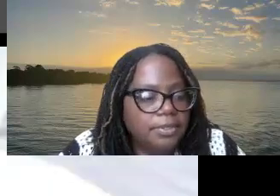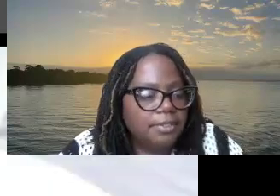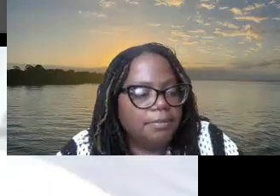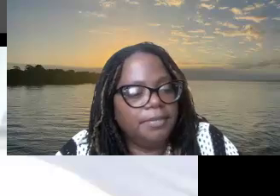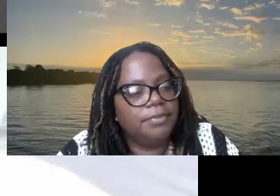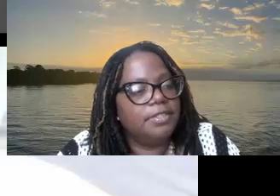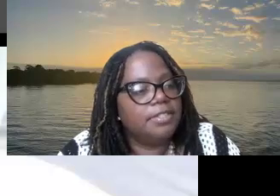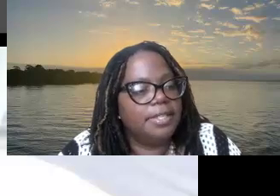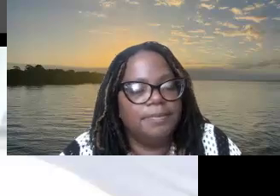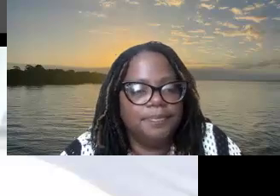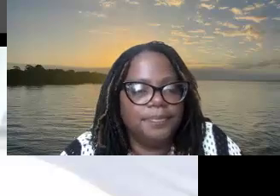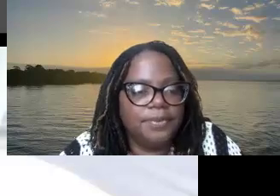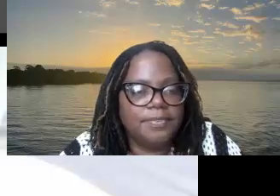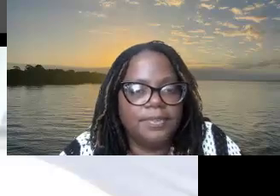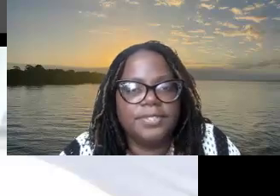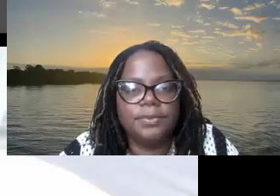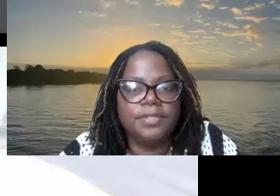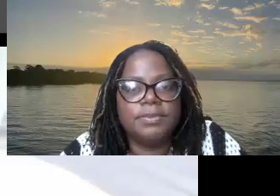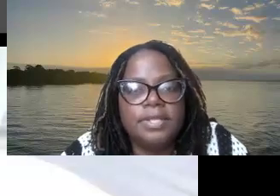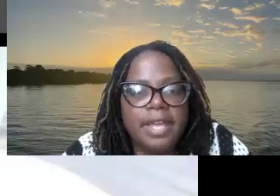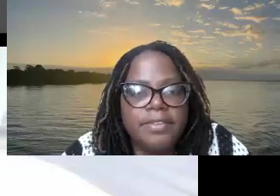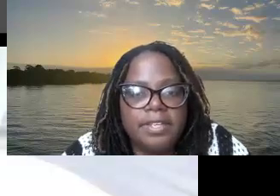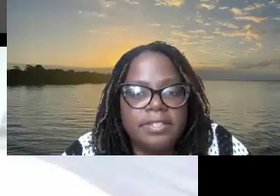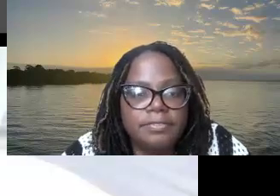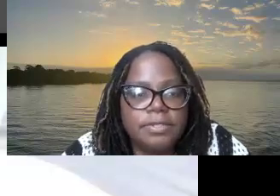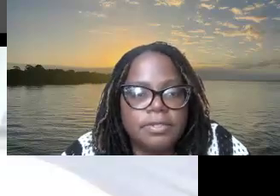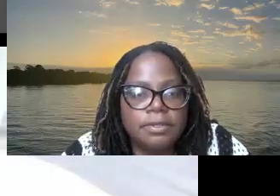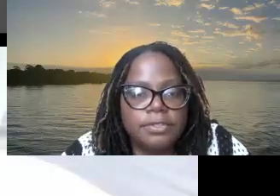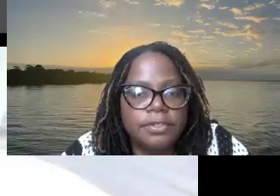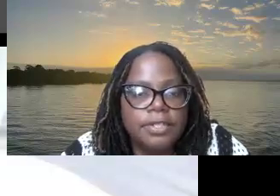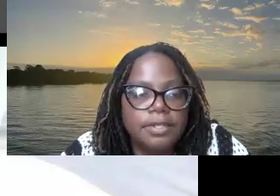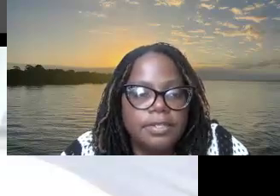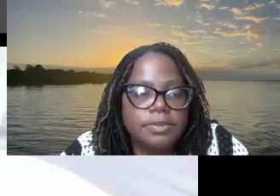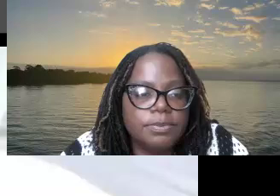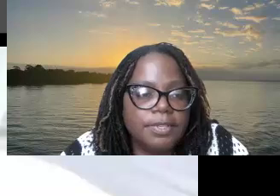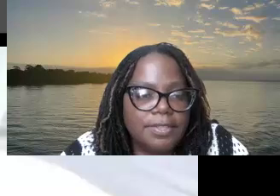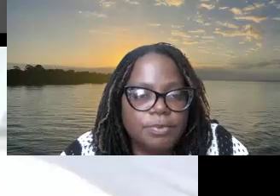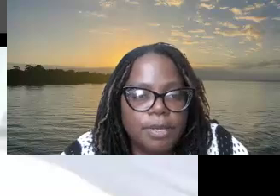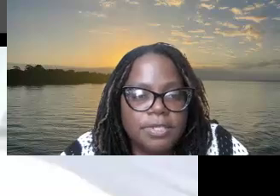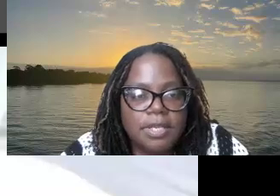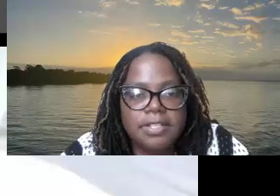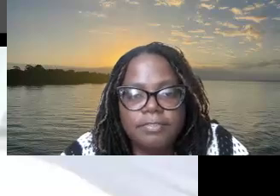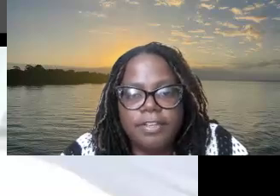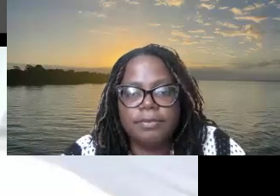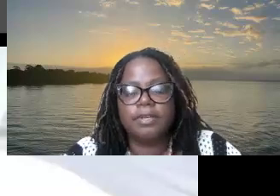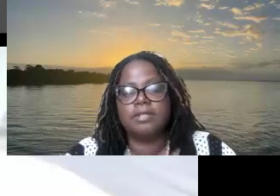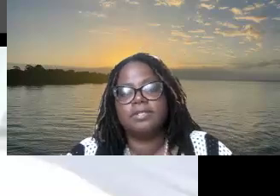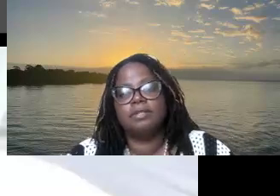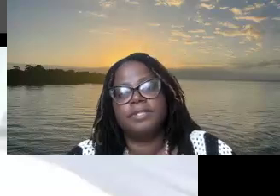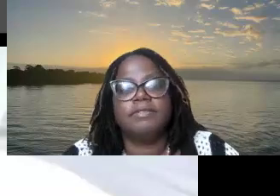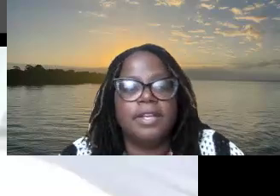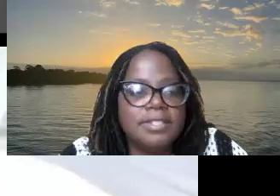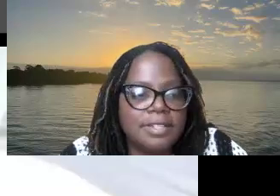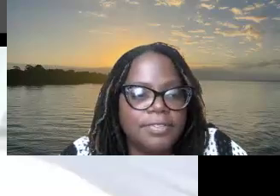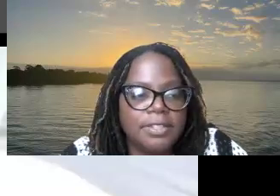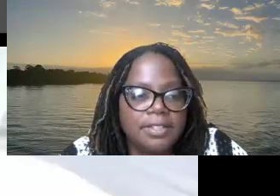So I'm mindful of the time. So this one, navigating difference in culture. This was one of the things promised, to identify root causes